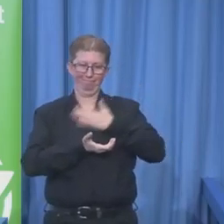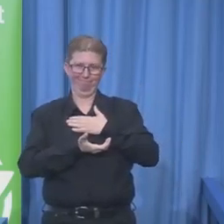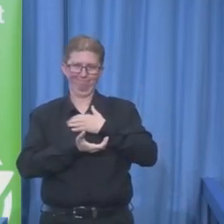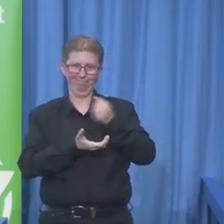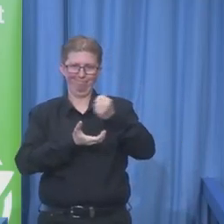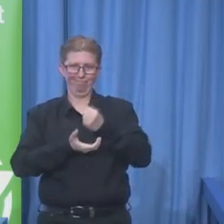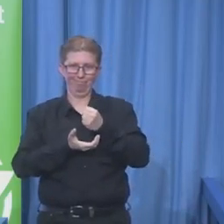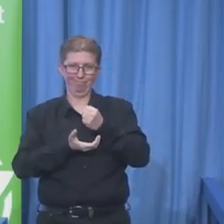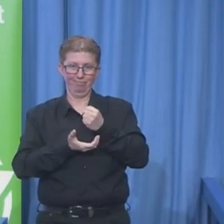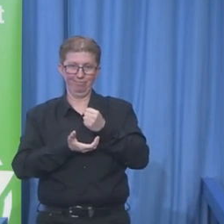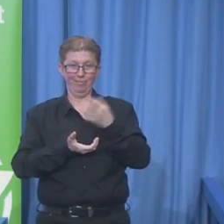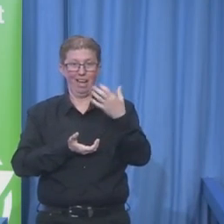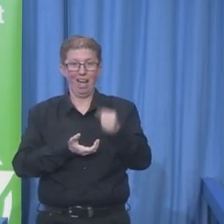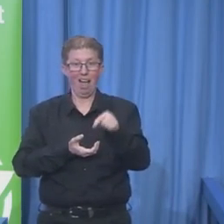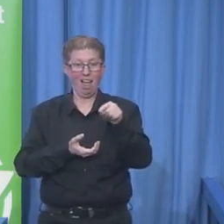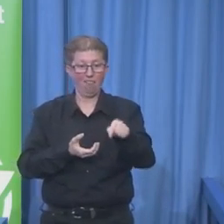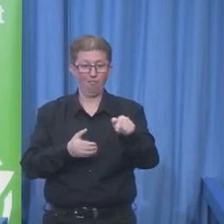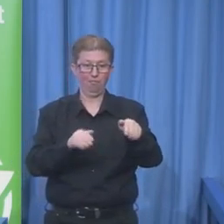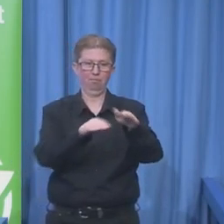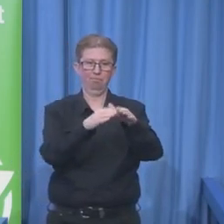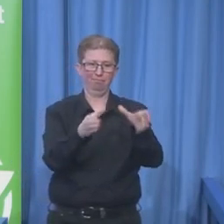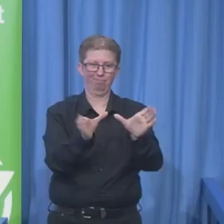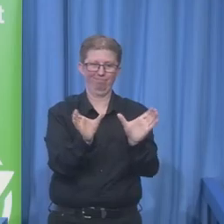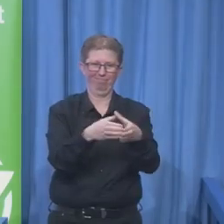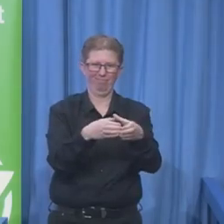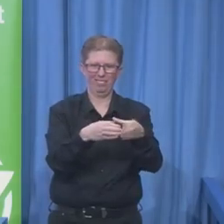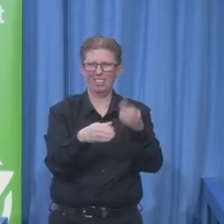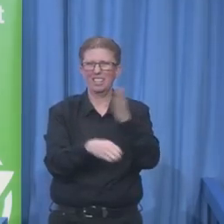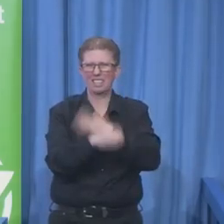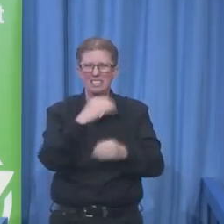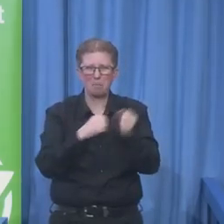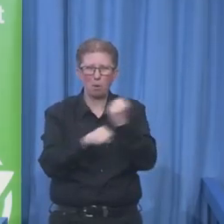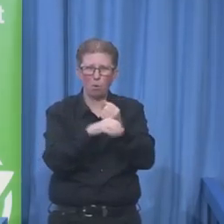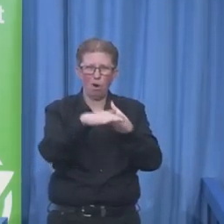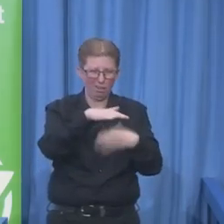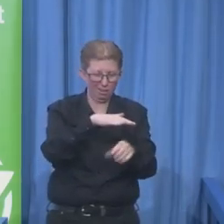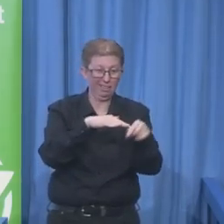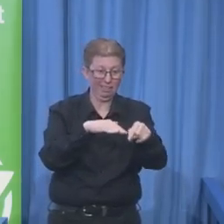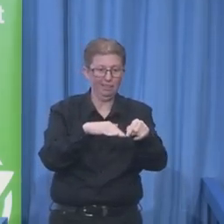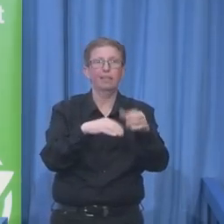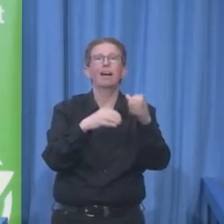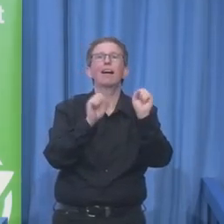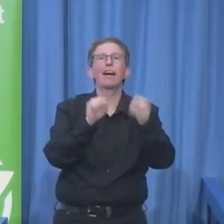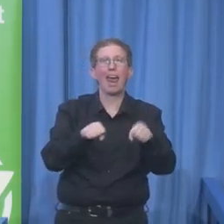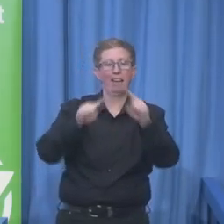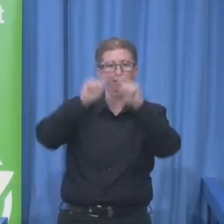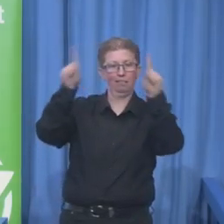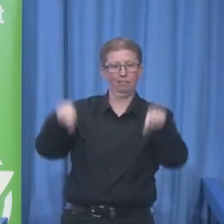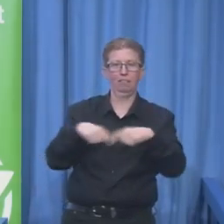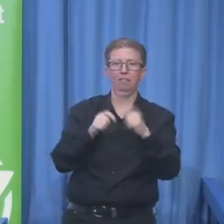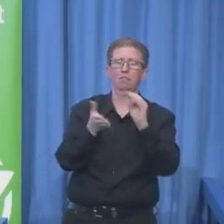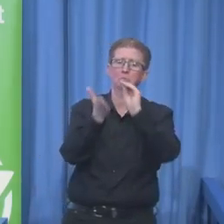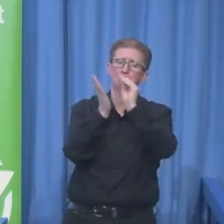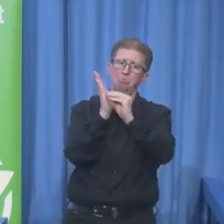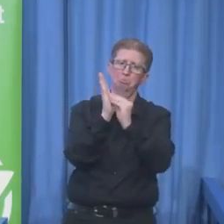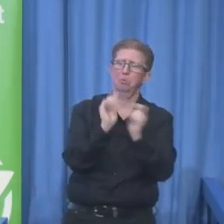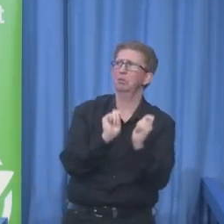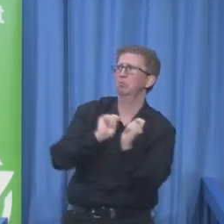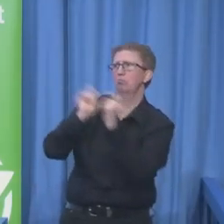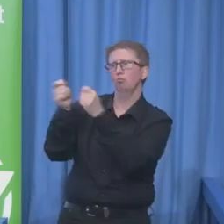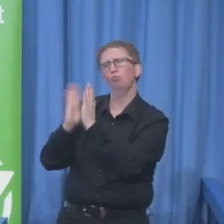money, which usually is paid directly to the workshop. You receive that money yourself. But you can spend it